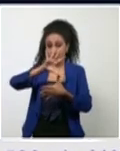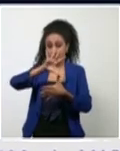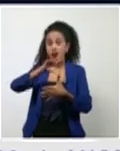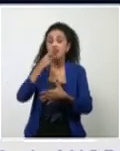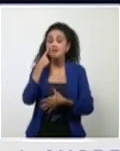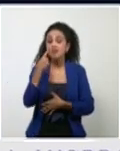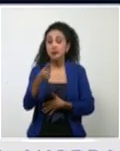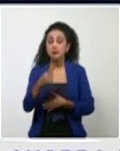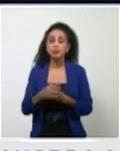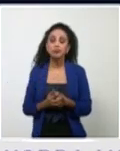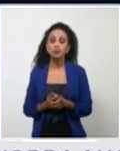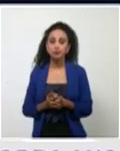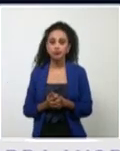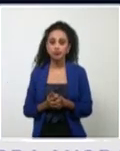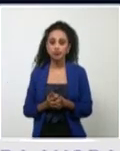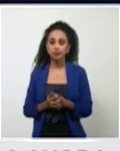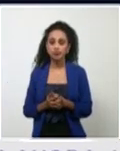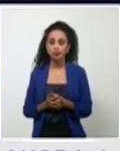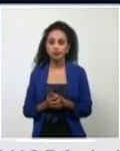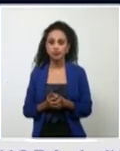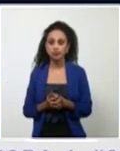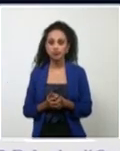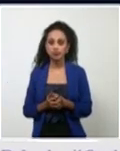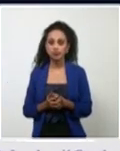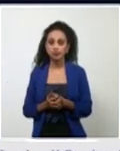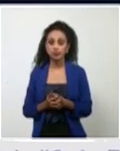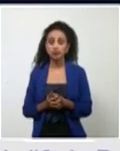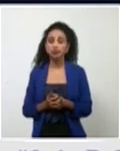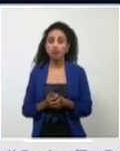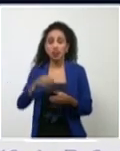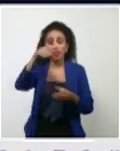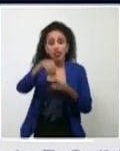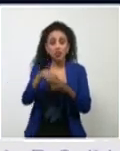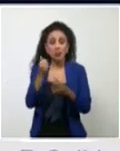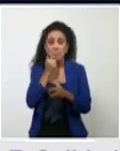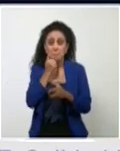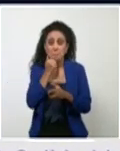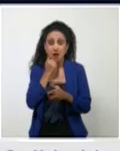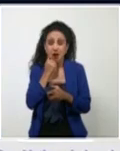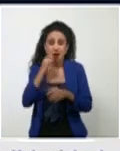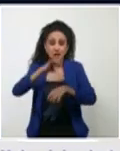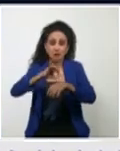among the most affected in the world.